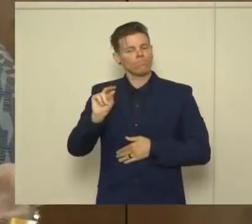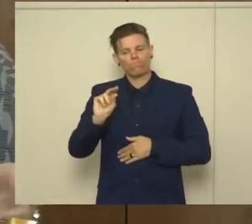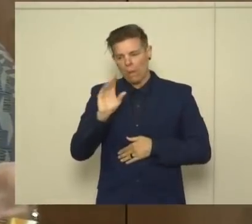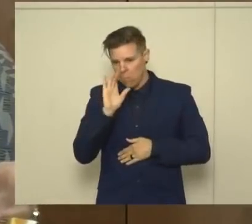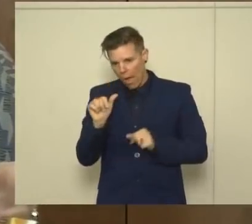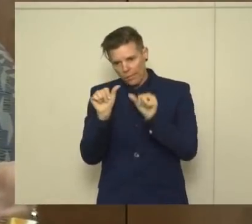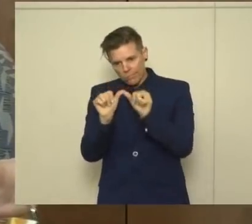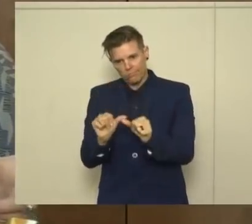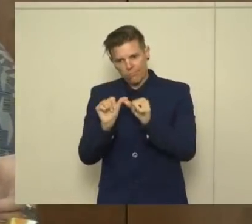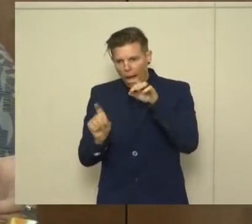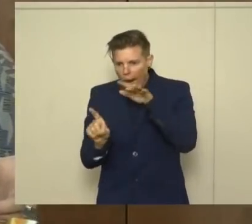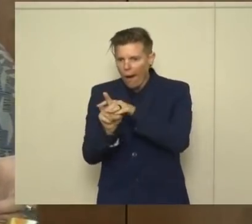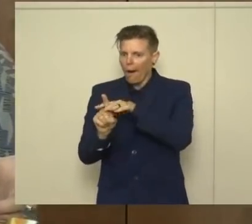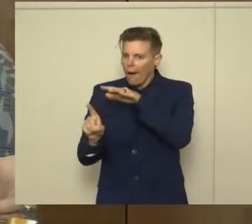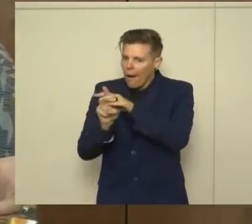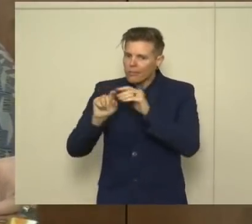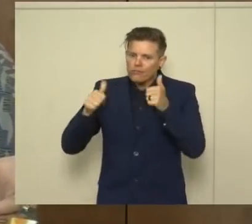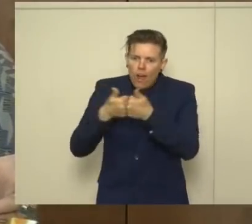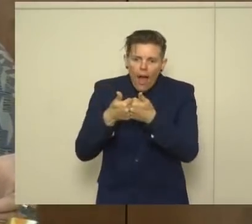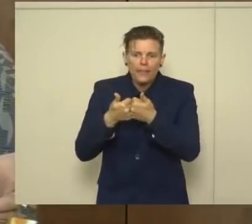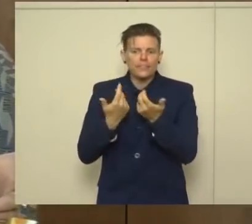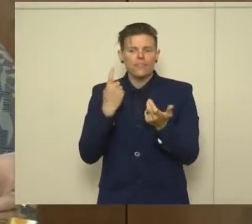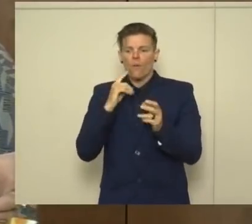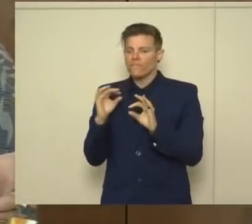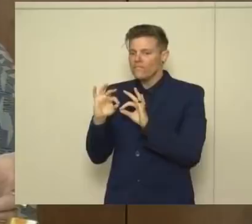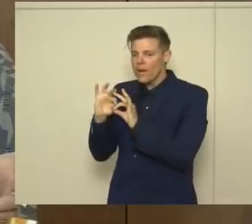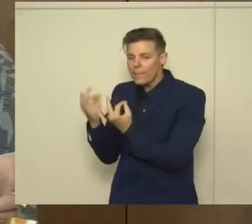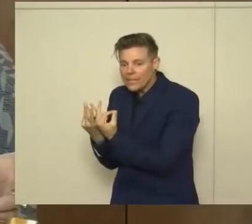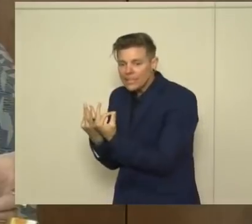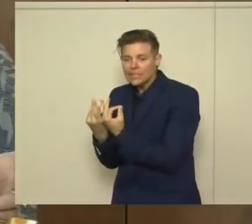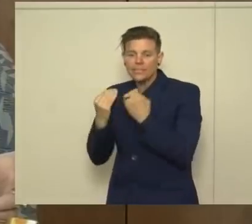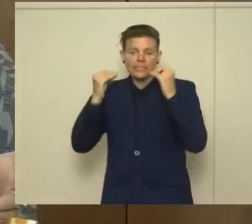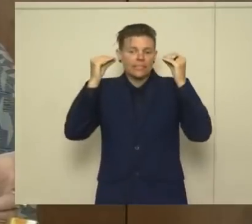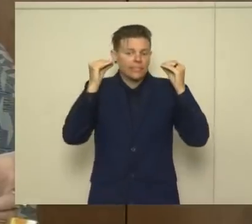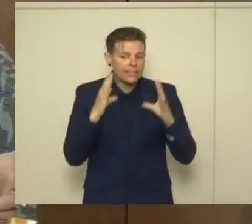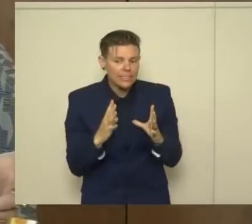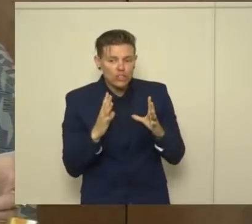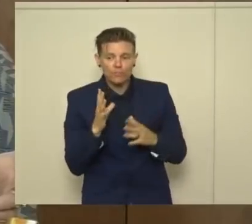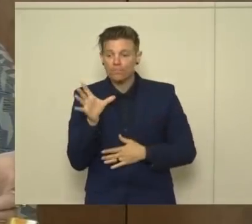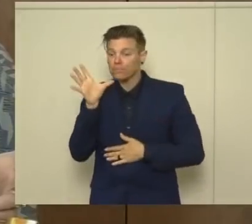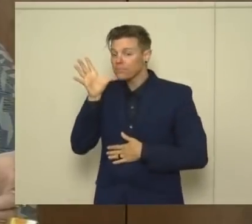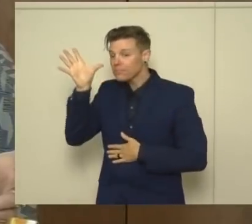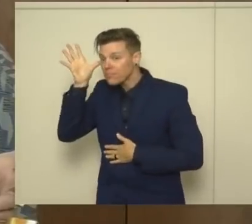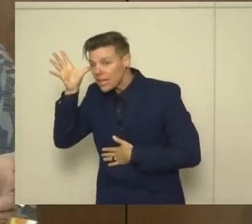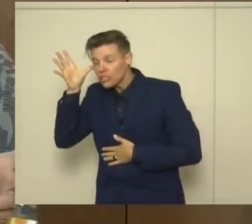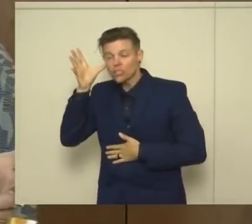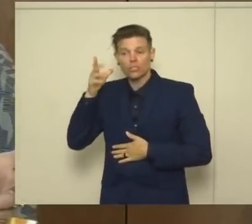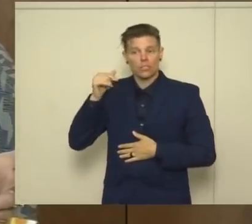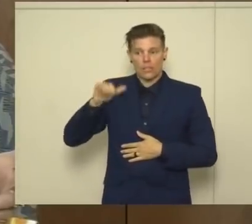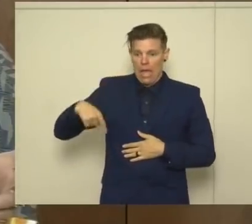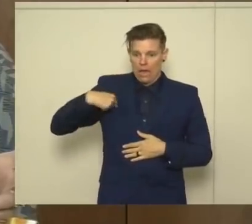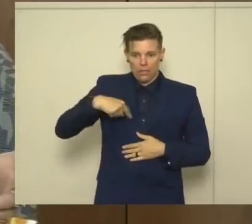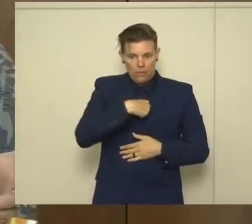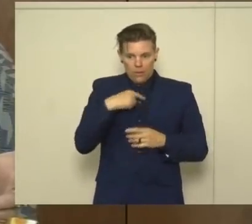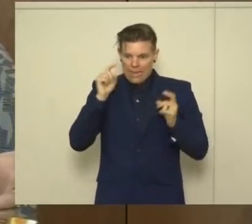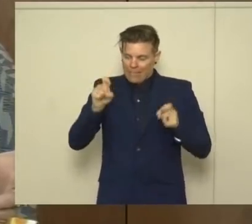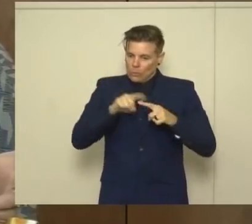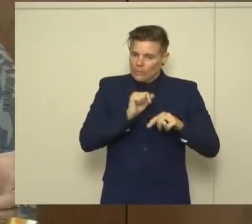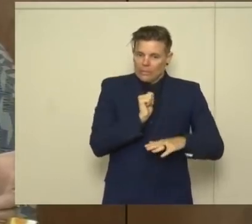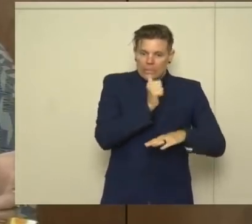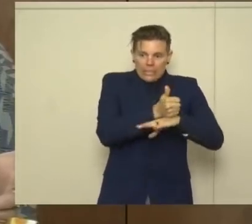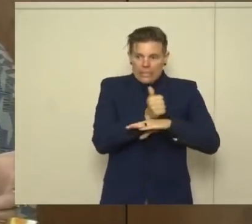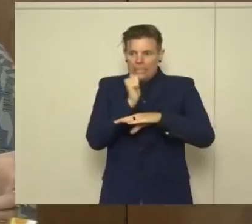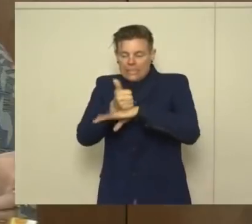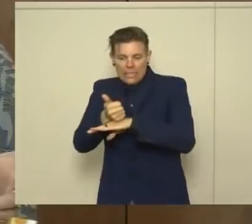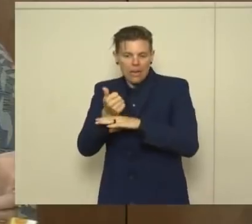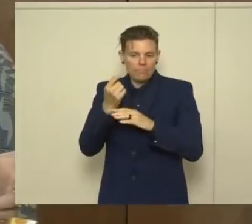and educators should expect us to come up with as many ideas, models, and supports that address as